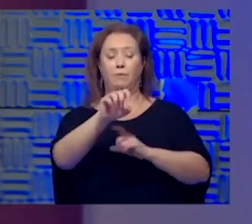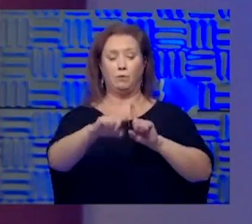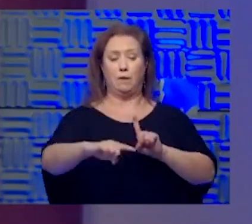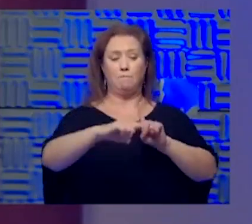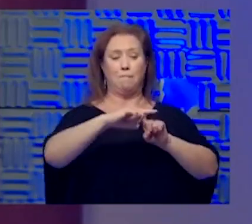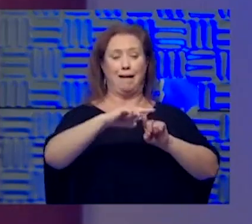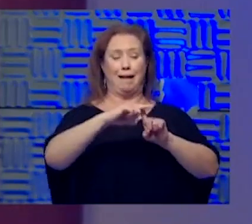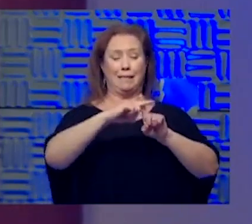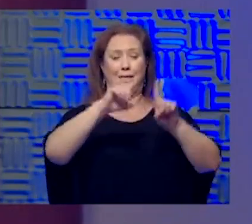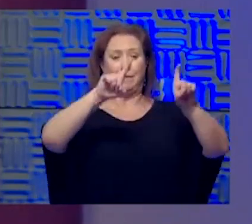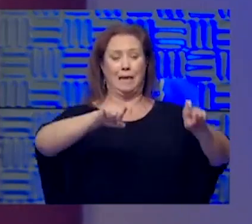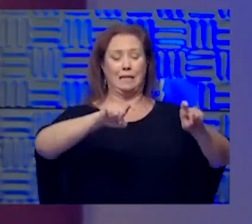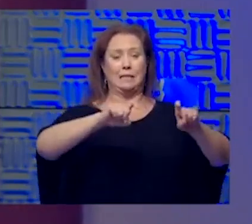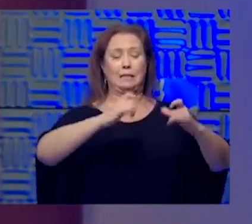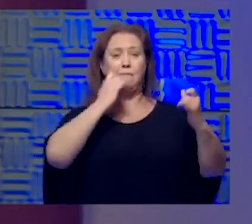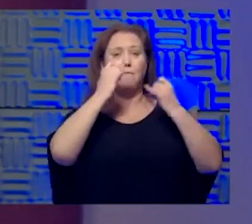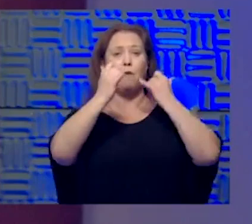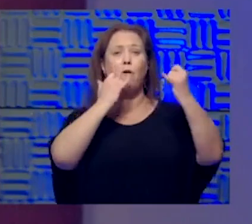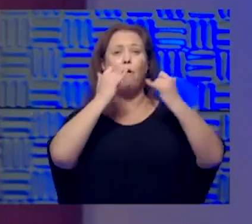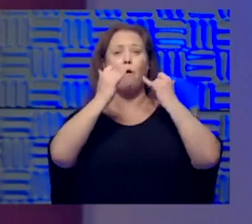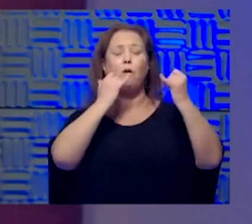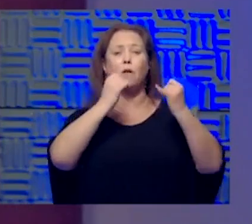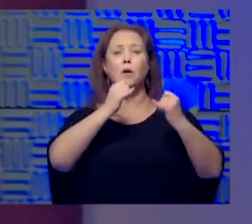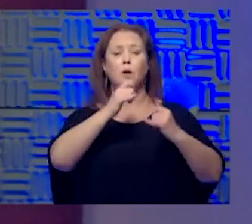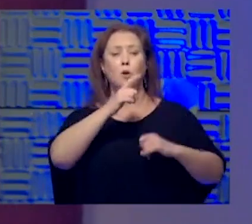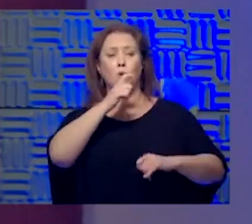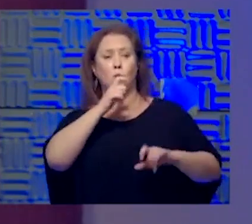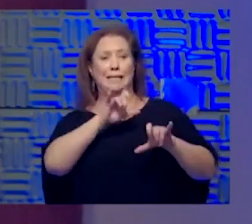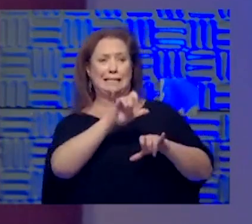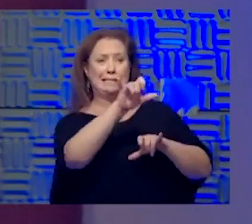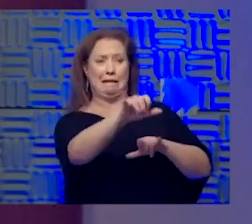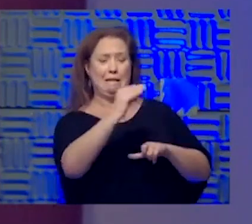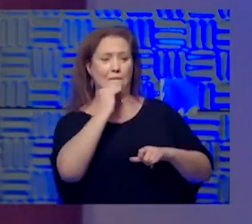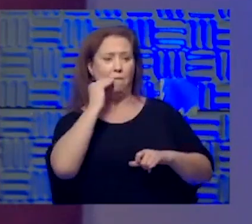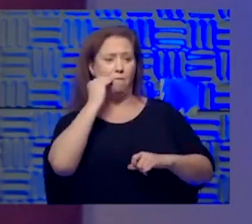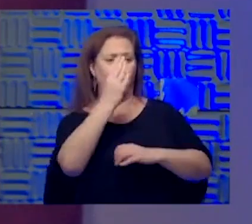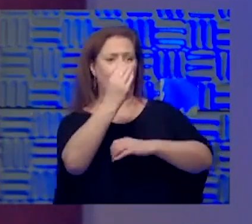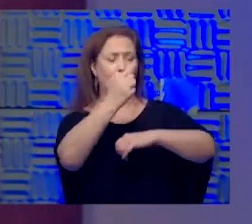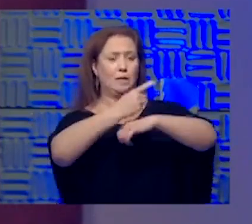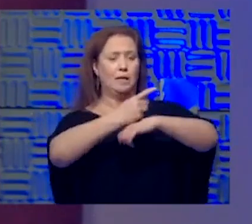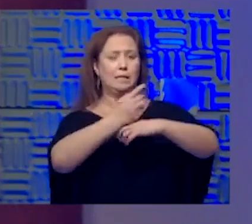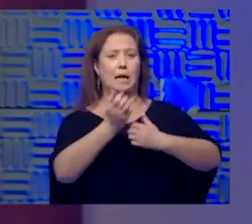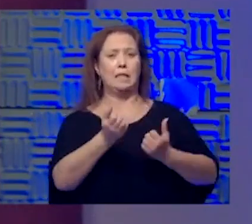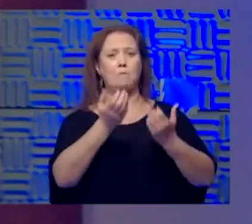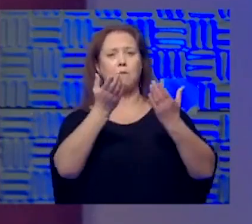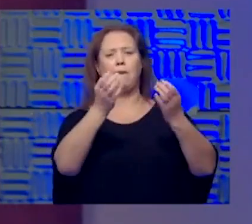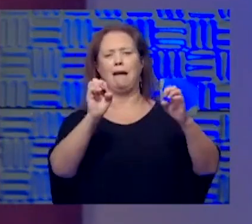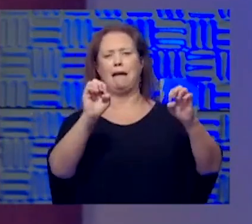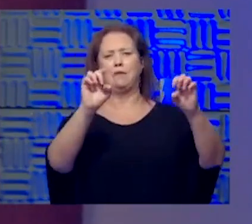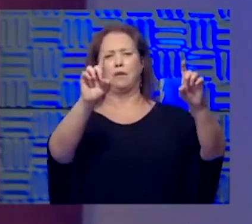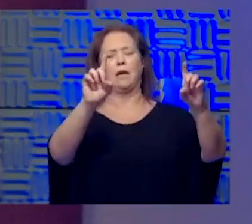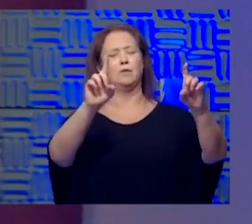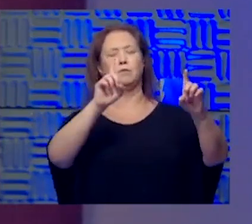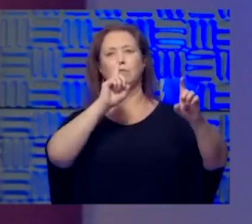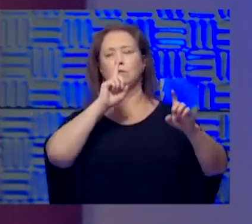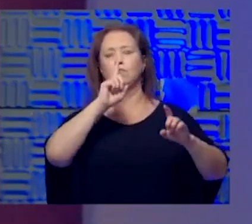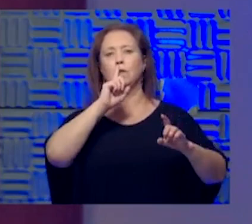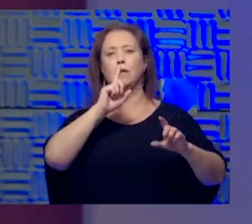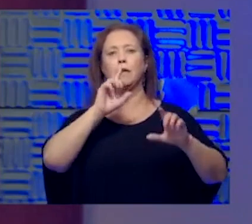make a bunch of phone calls. They figure out who needs to stay home for 14 days, and they provide a ton of education. So it's a